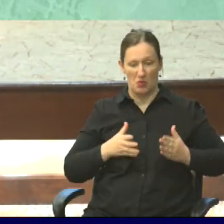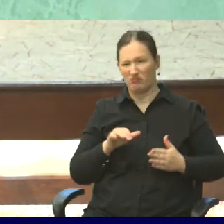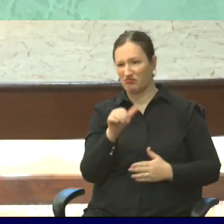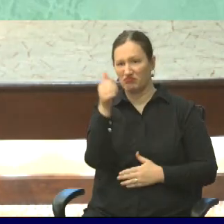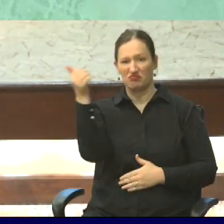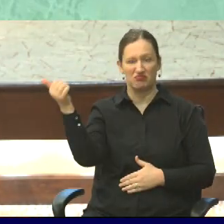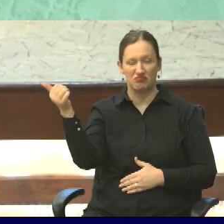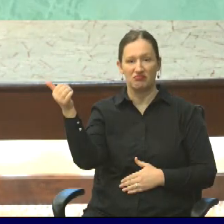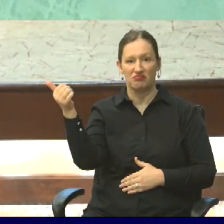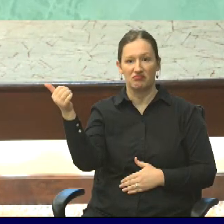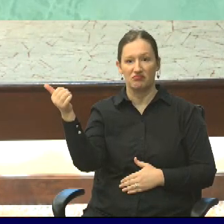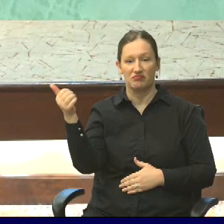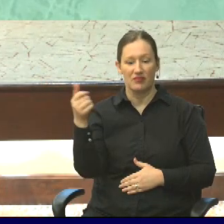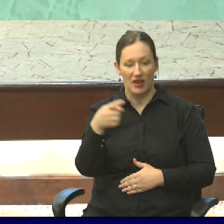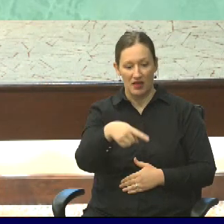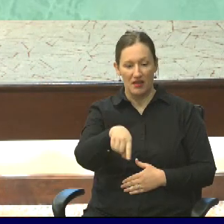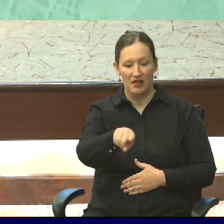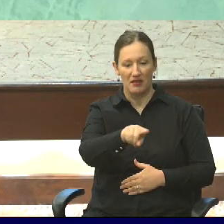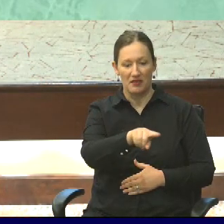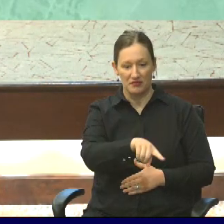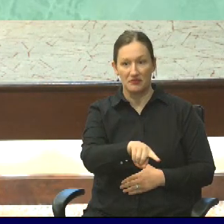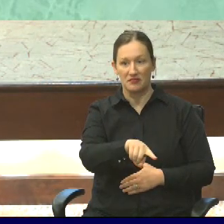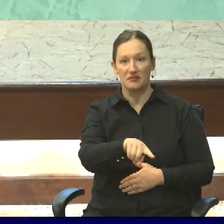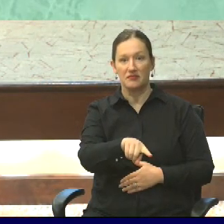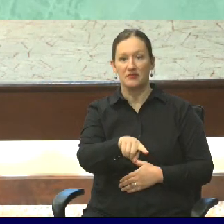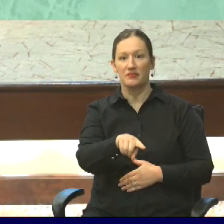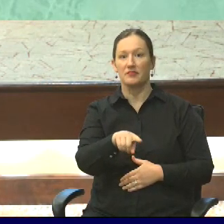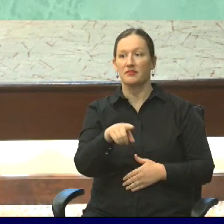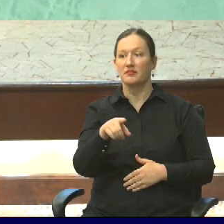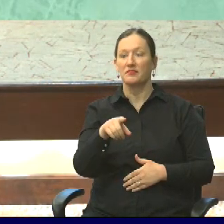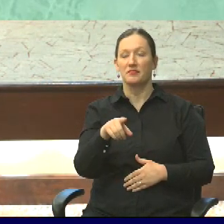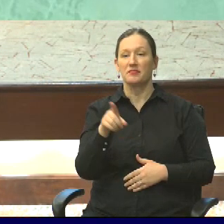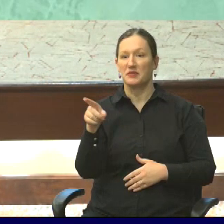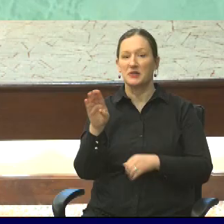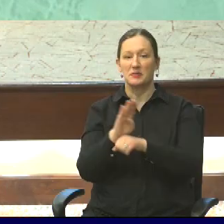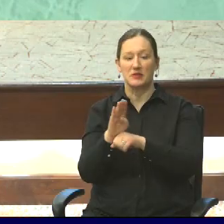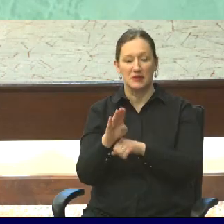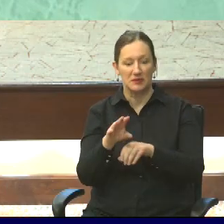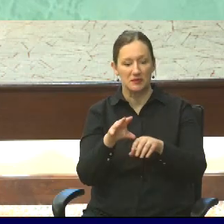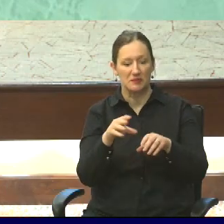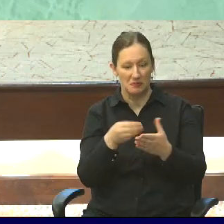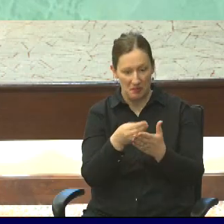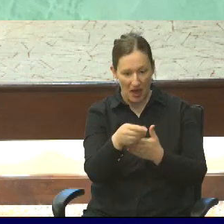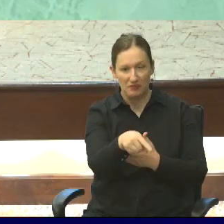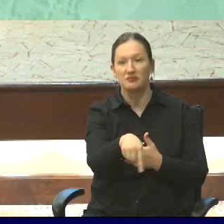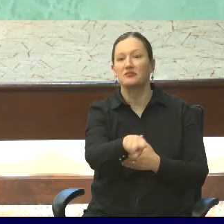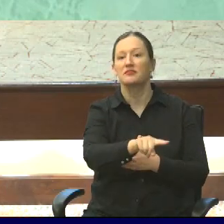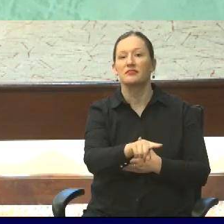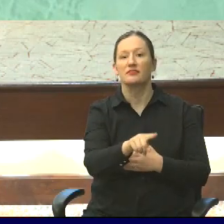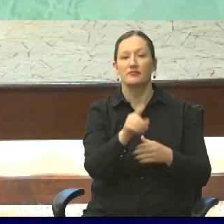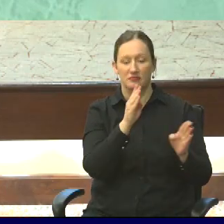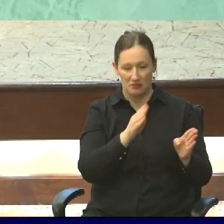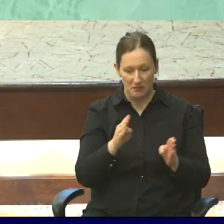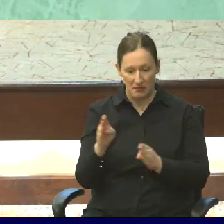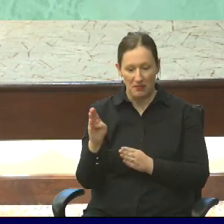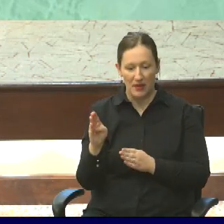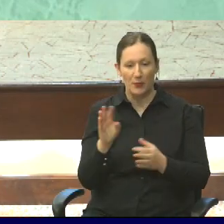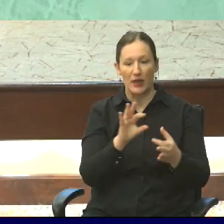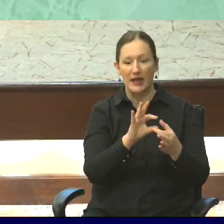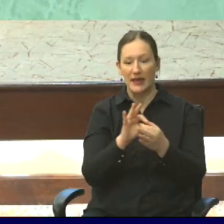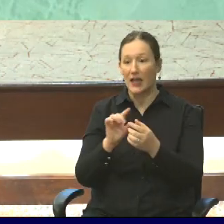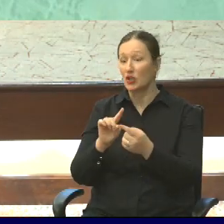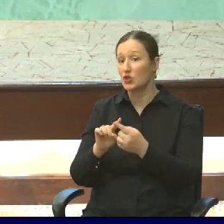the plans. They've realigned Gateway to actually connect into the underpass